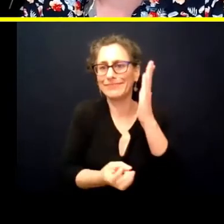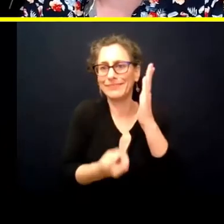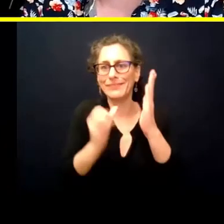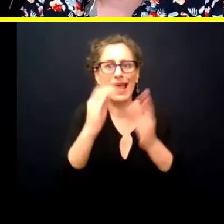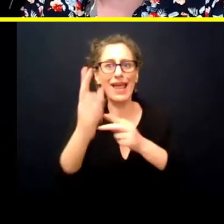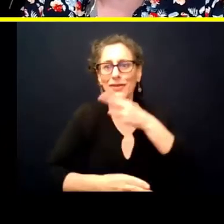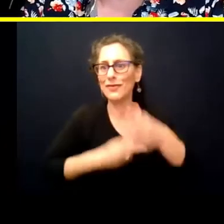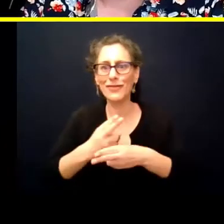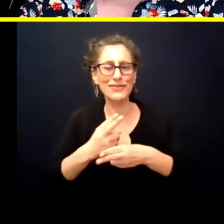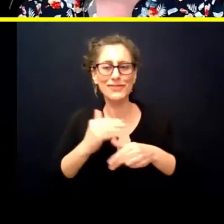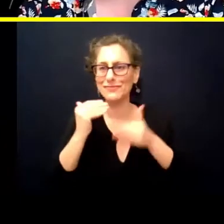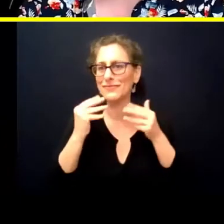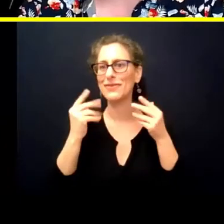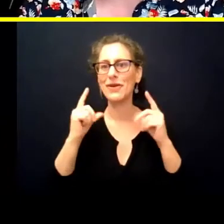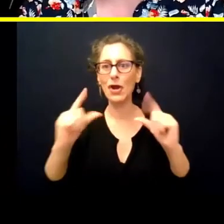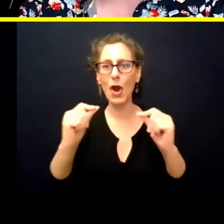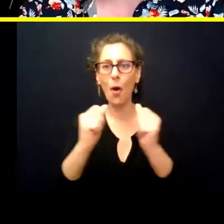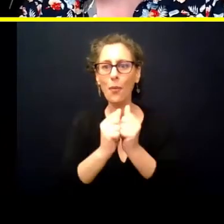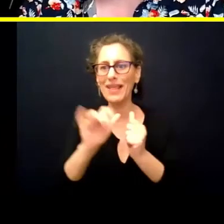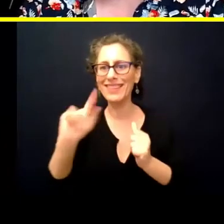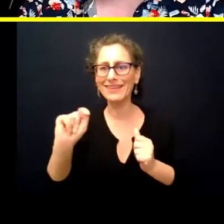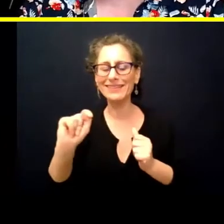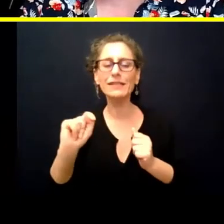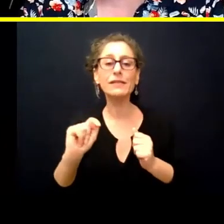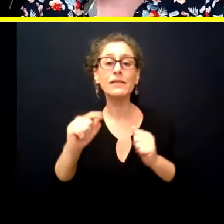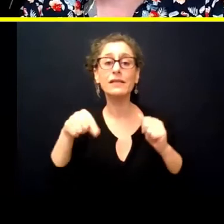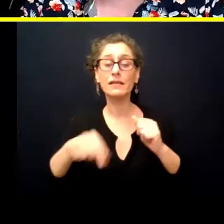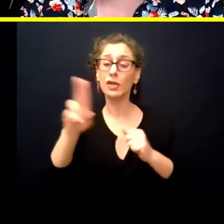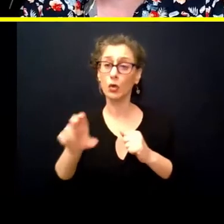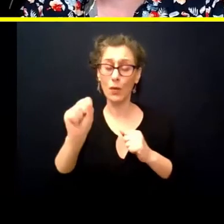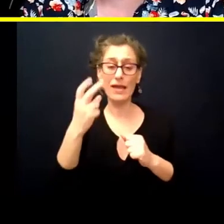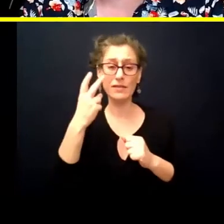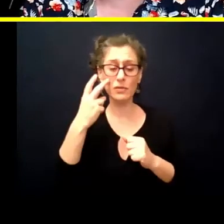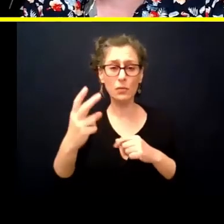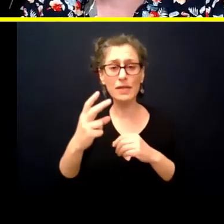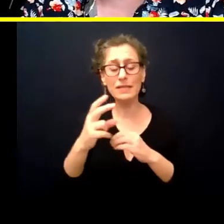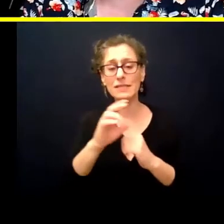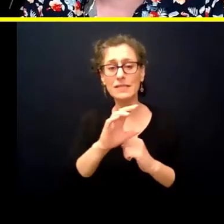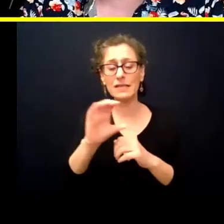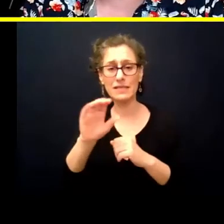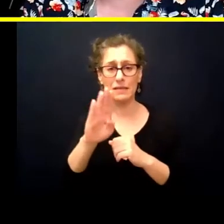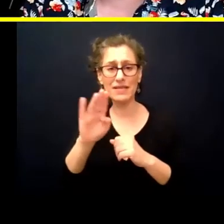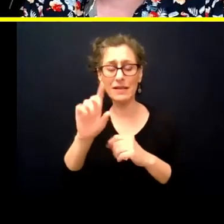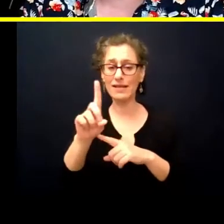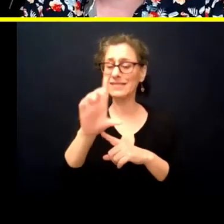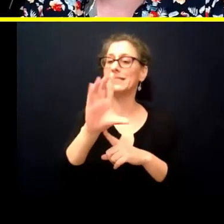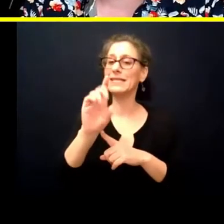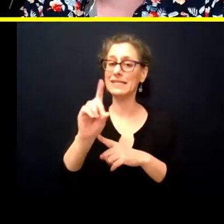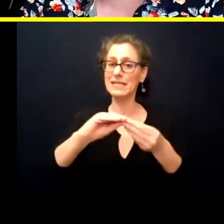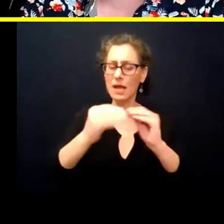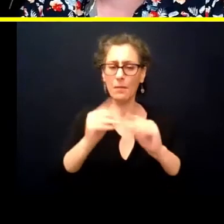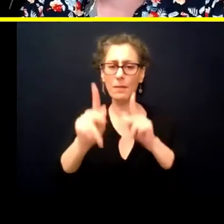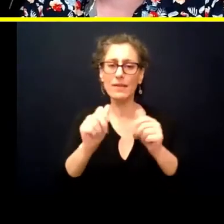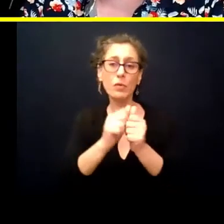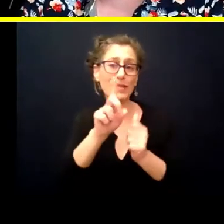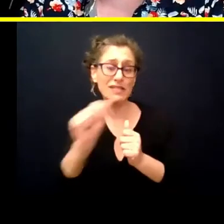able to roll with it. And in the United States, if you look at the CDC numbers, you'll see that people with disabilities are